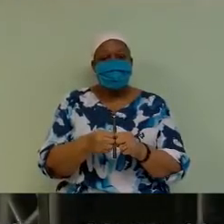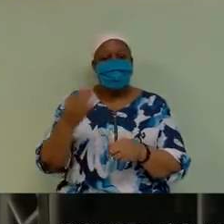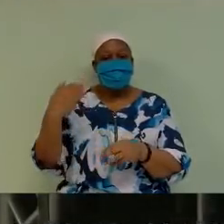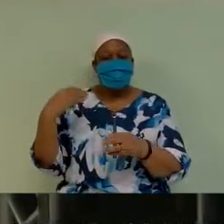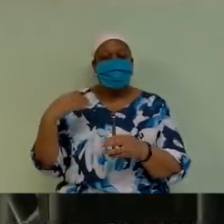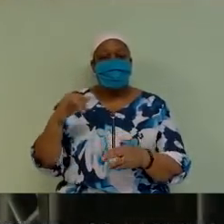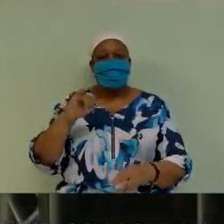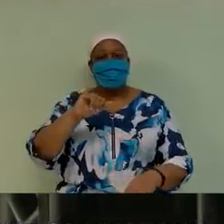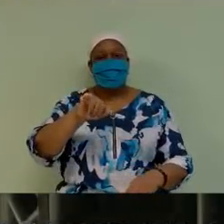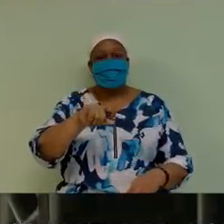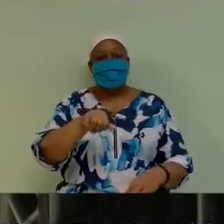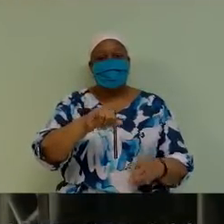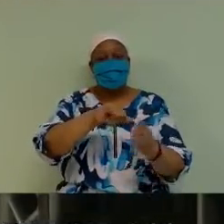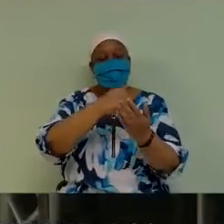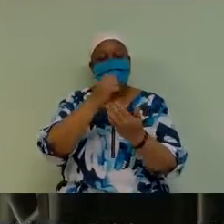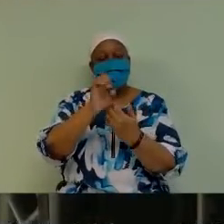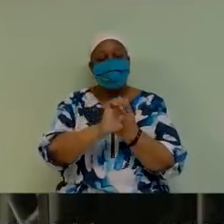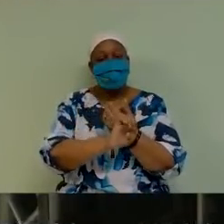June 10th,